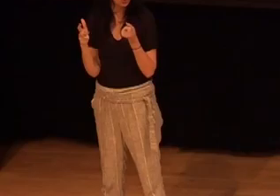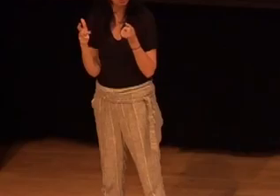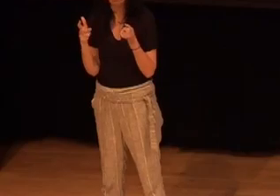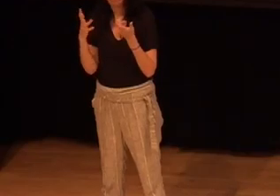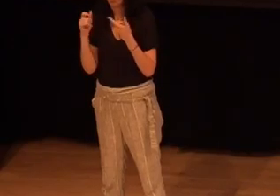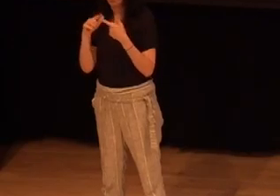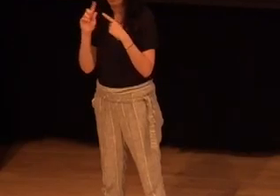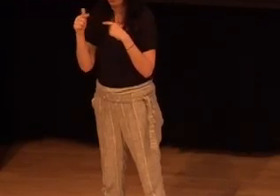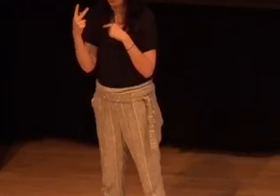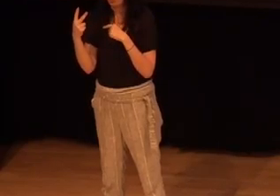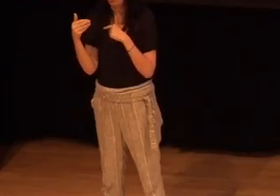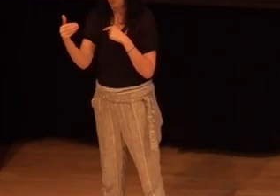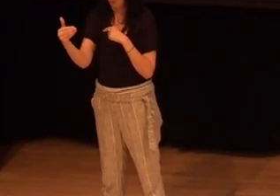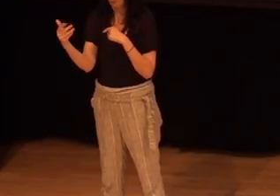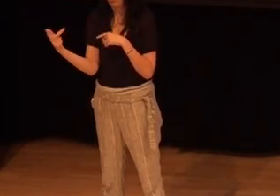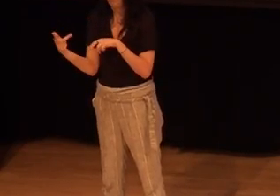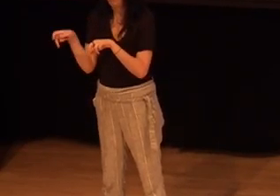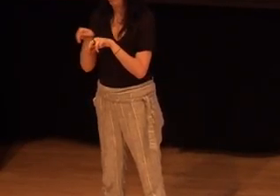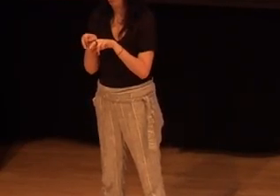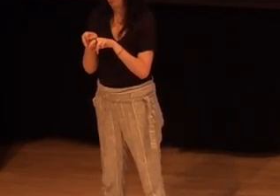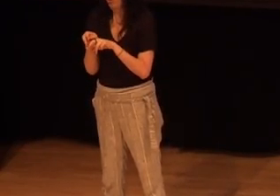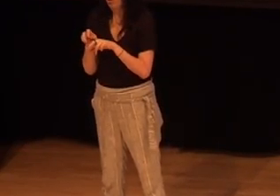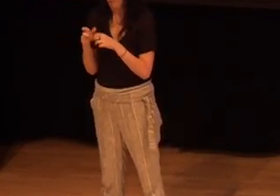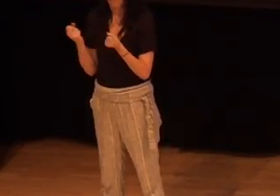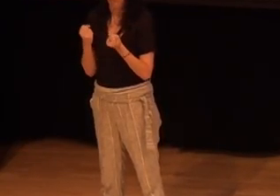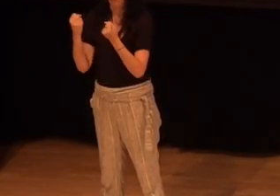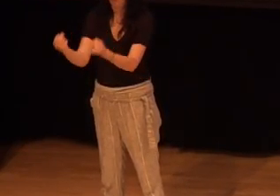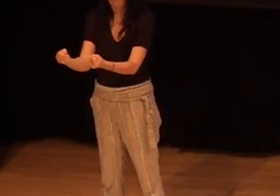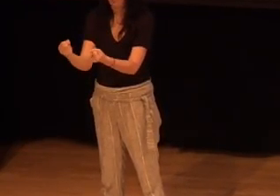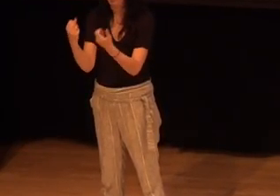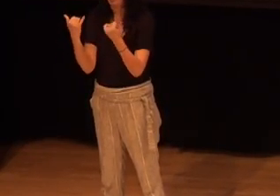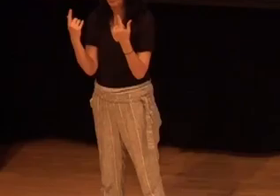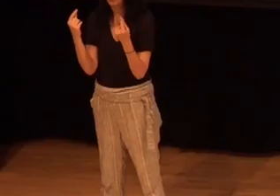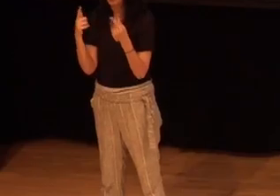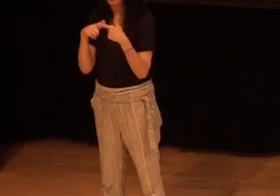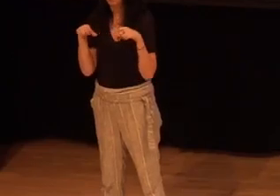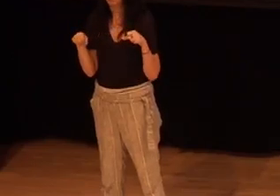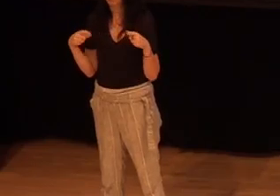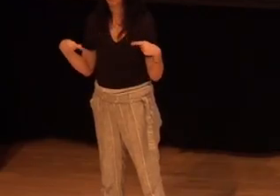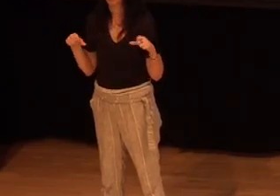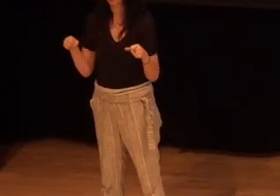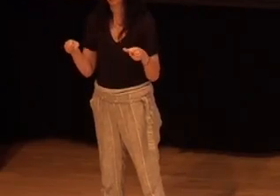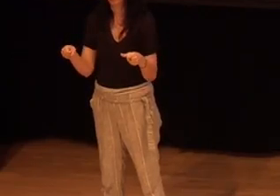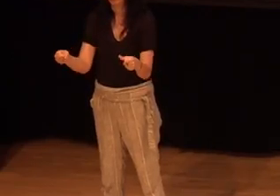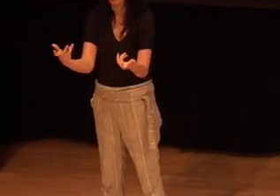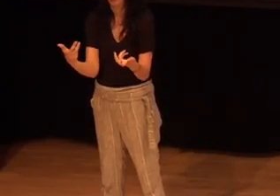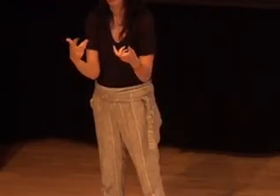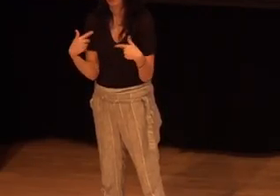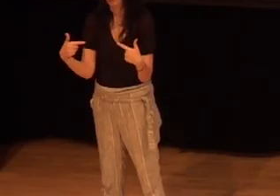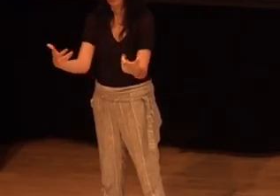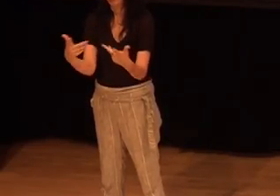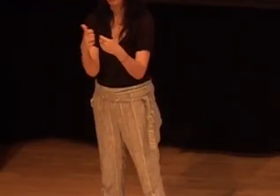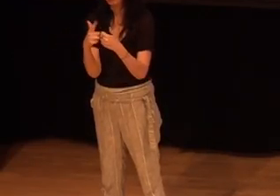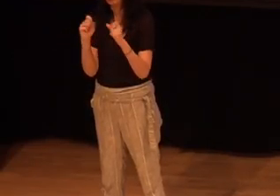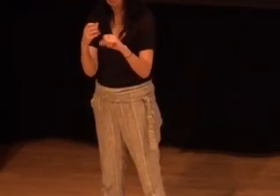blocks, pull the chair in. Now I just push. But so we have made progress. And